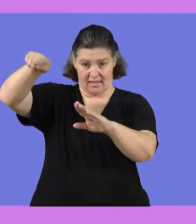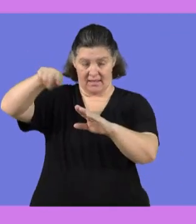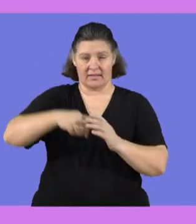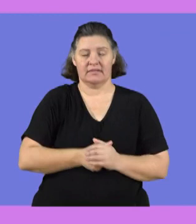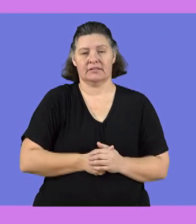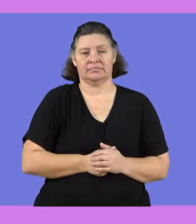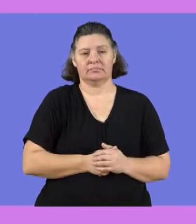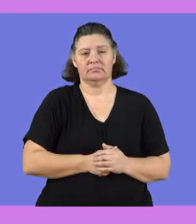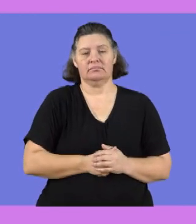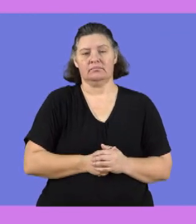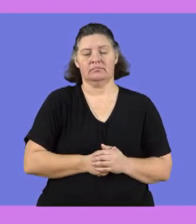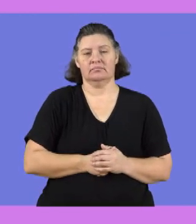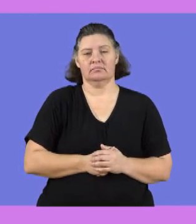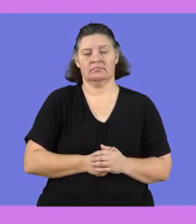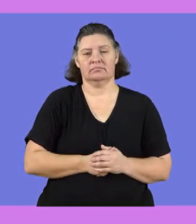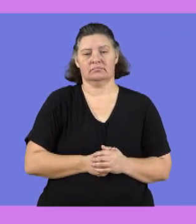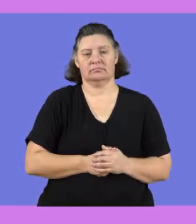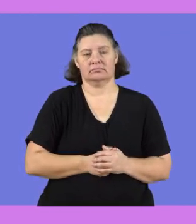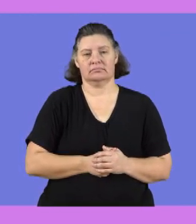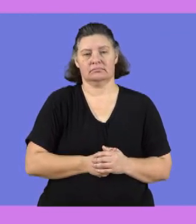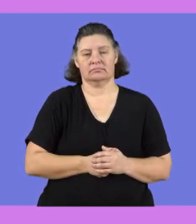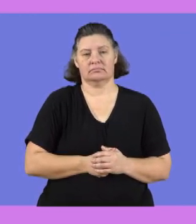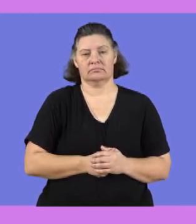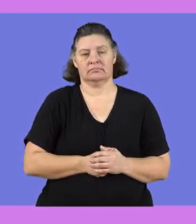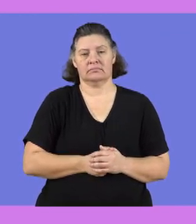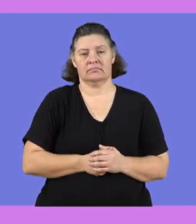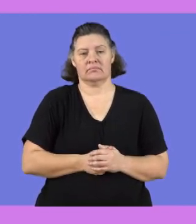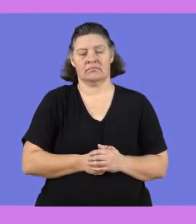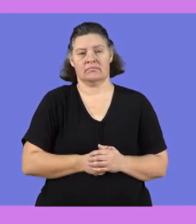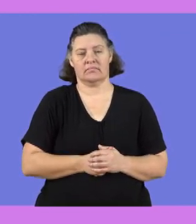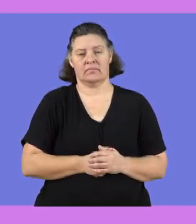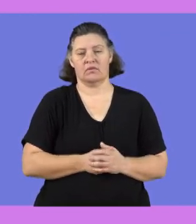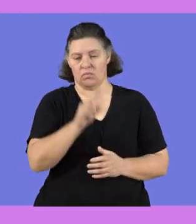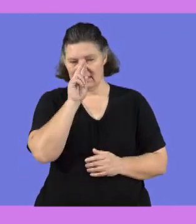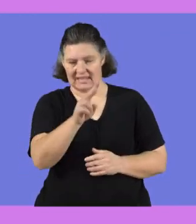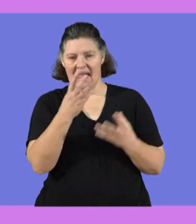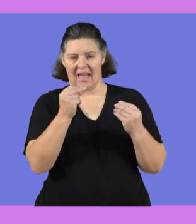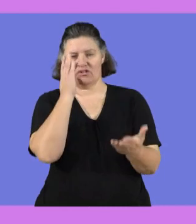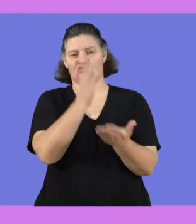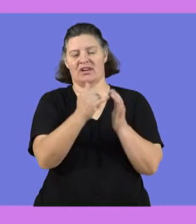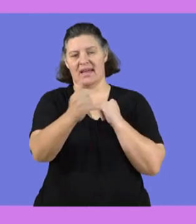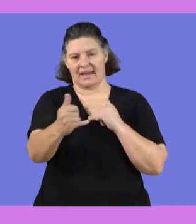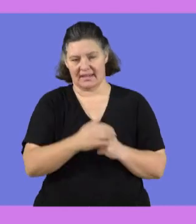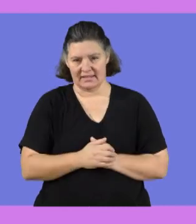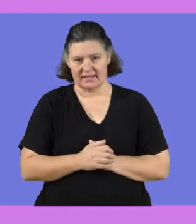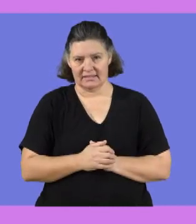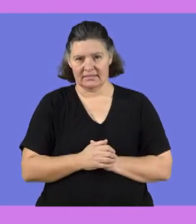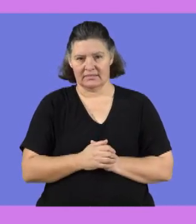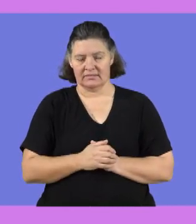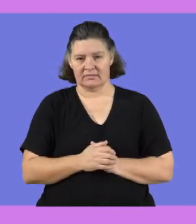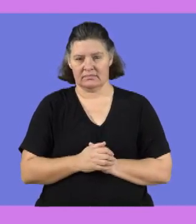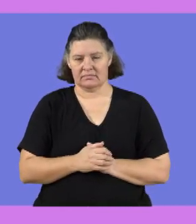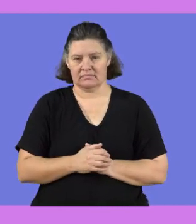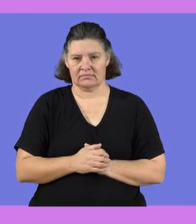can join our points. And as you join your point, your points or your coordinates, you get the